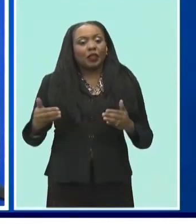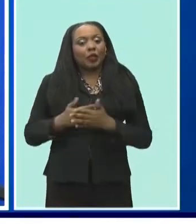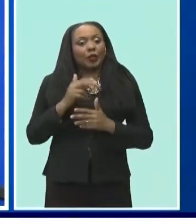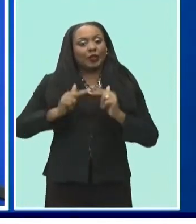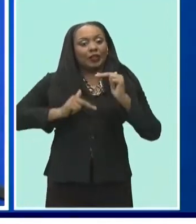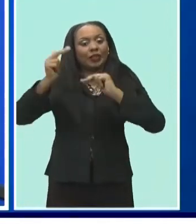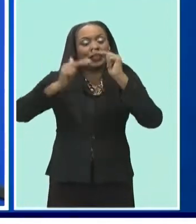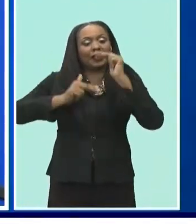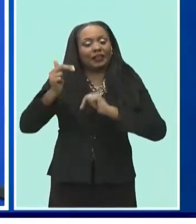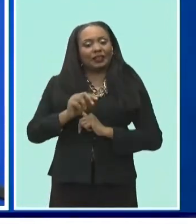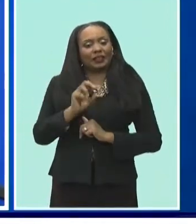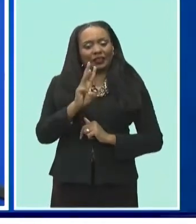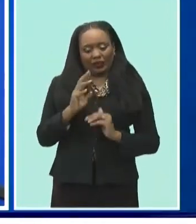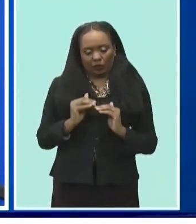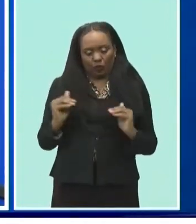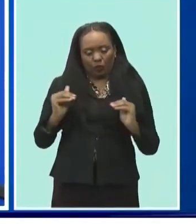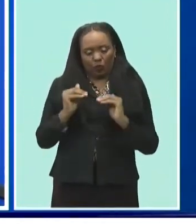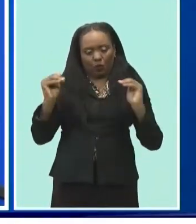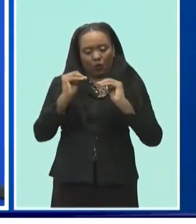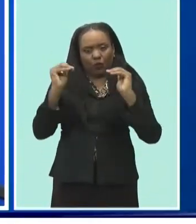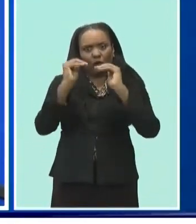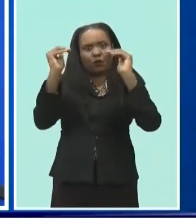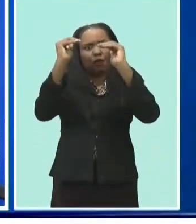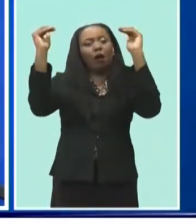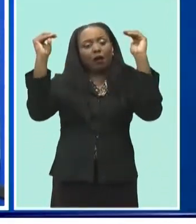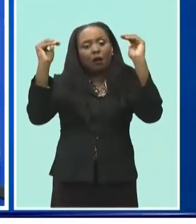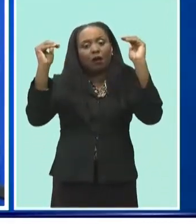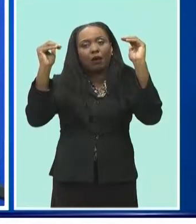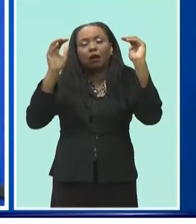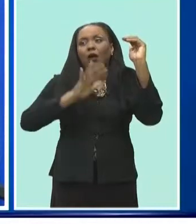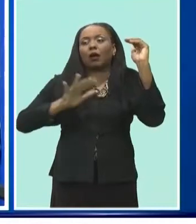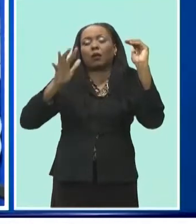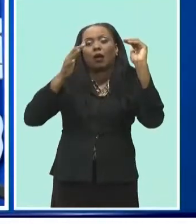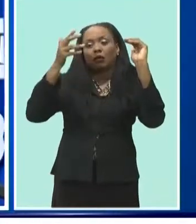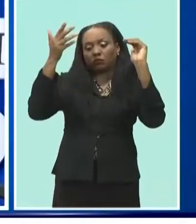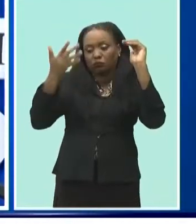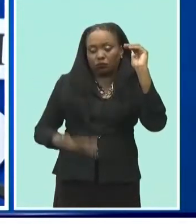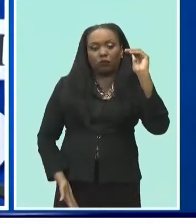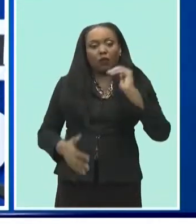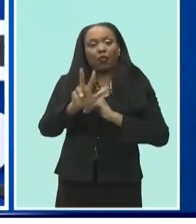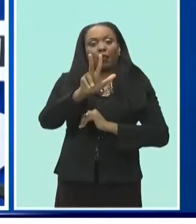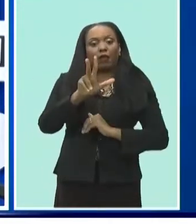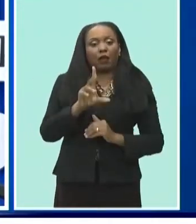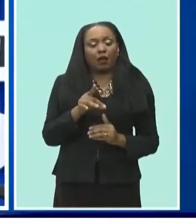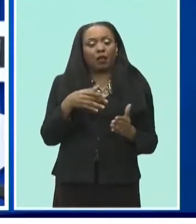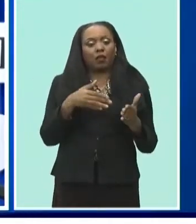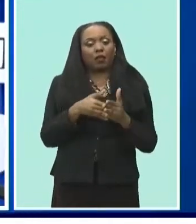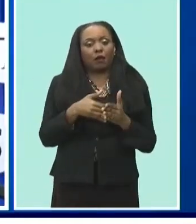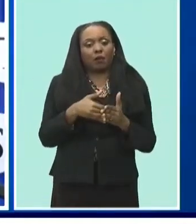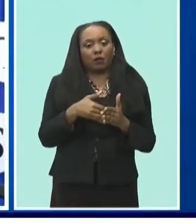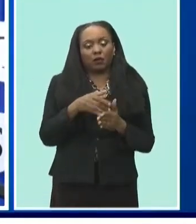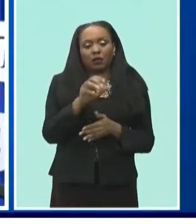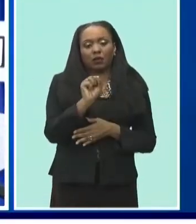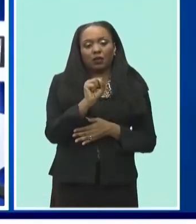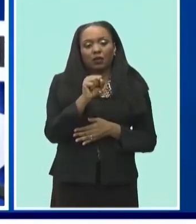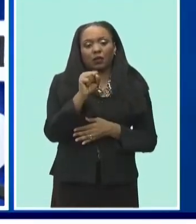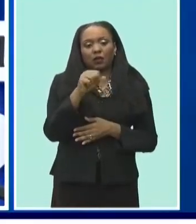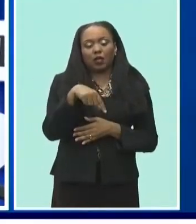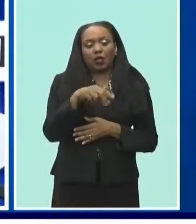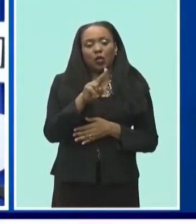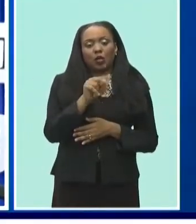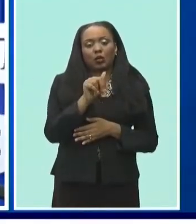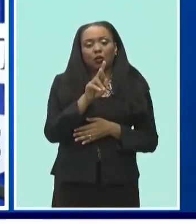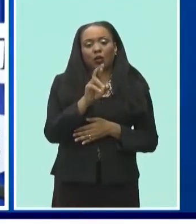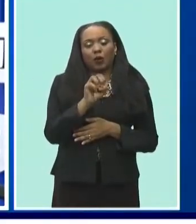a 6-story building comprising approximately 38,000 square feet. Each floor